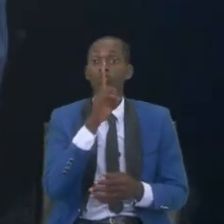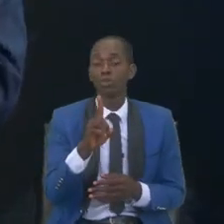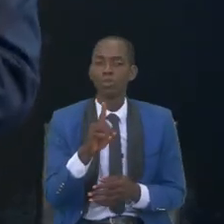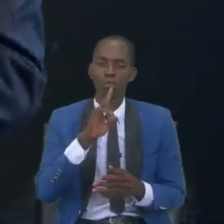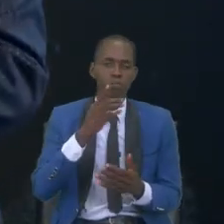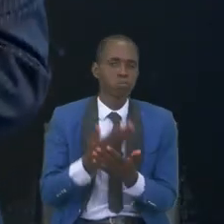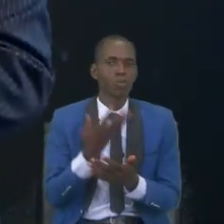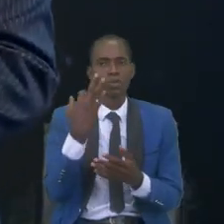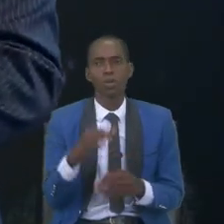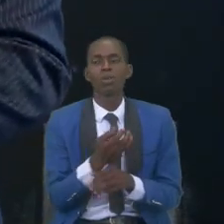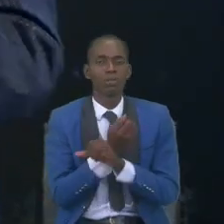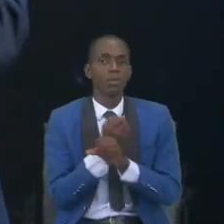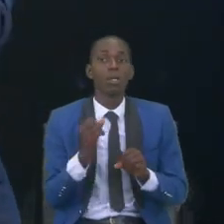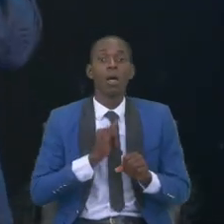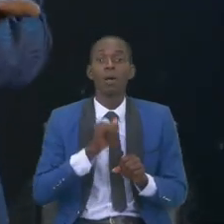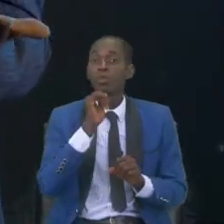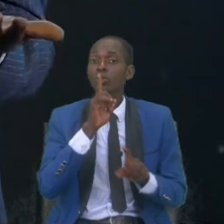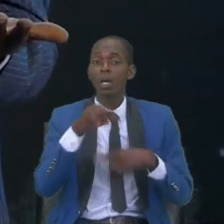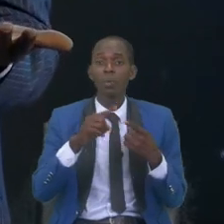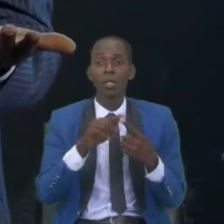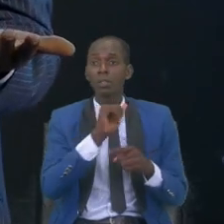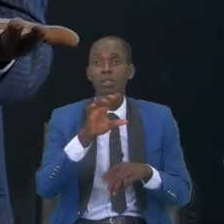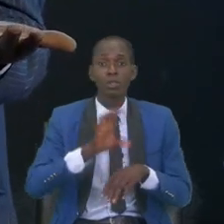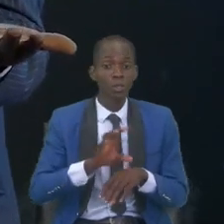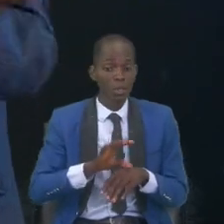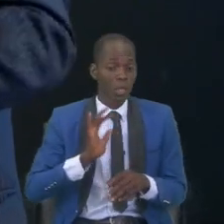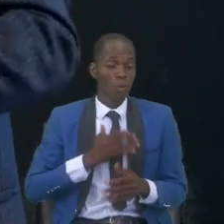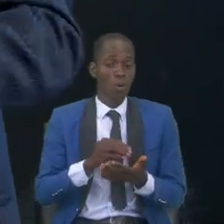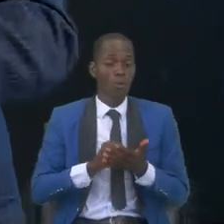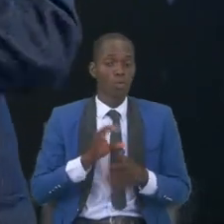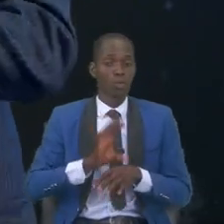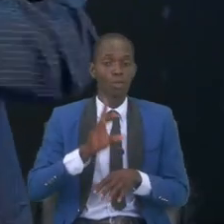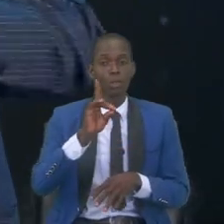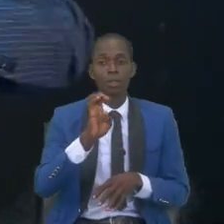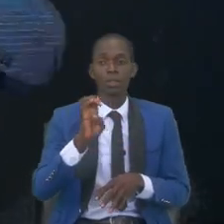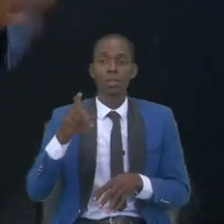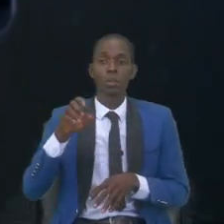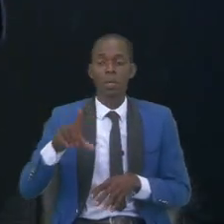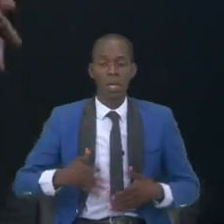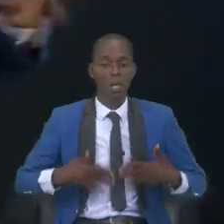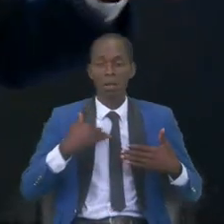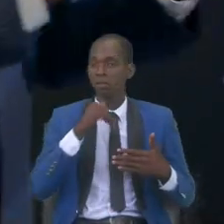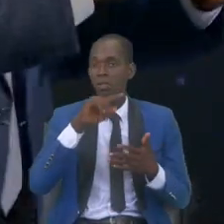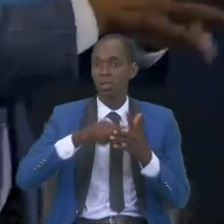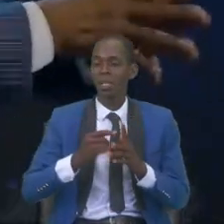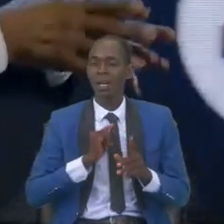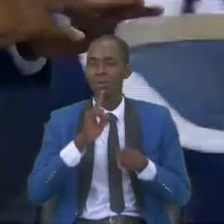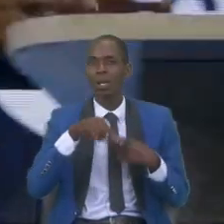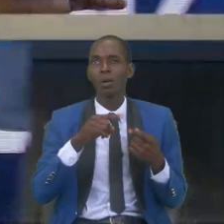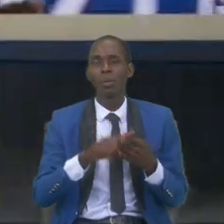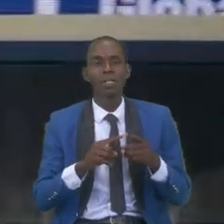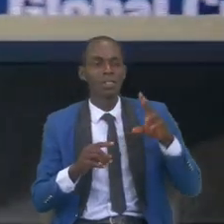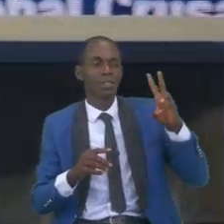talking of a particular church. DEEPERLIFE had not even started then. All the way from 69 to